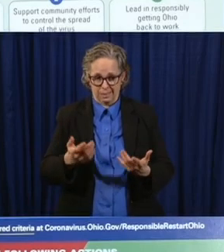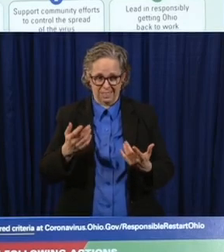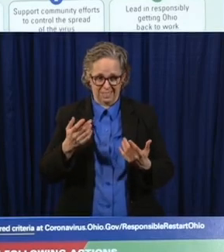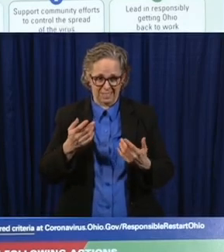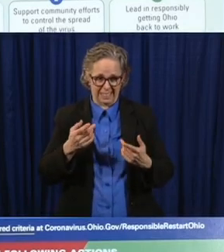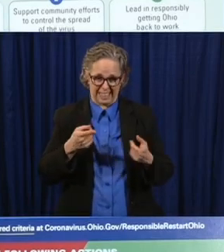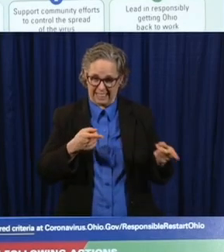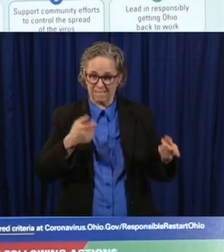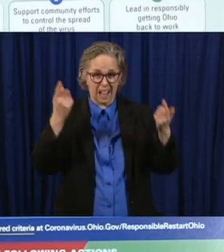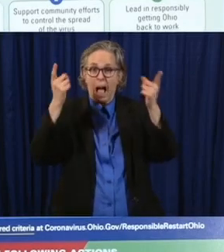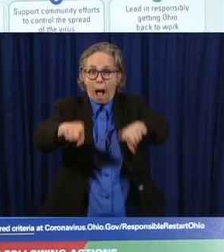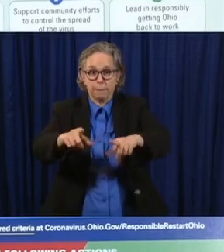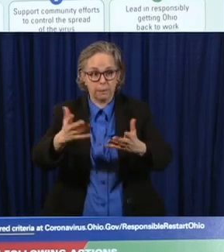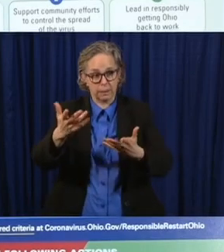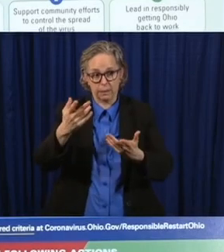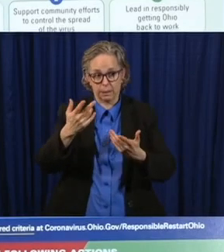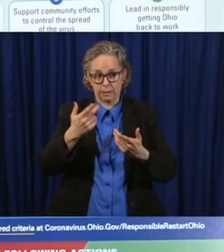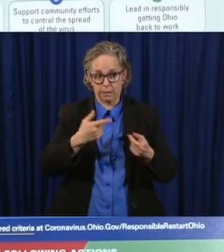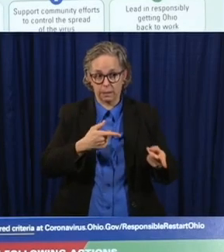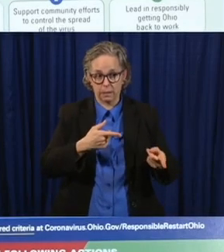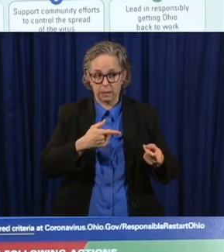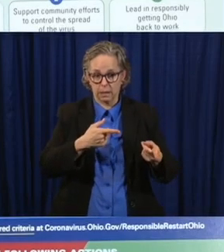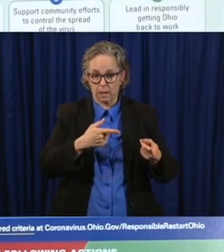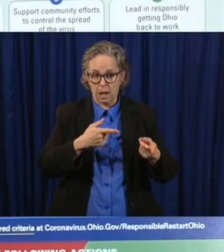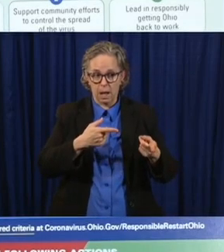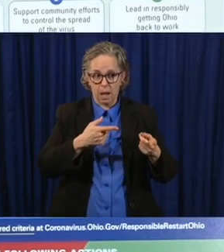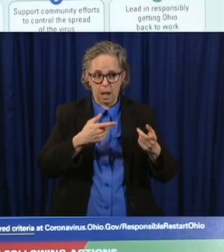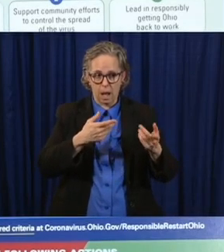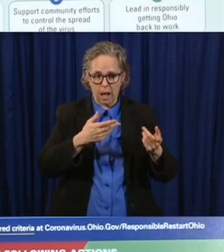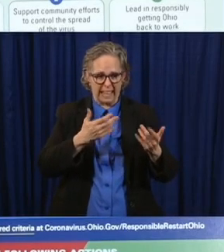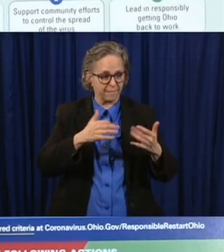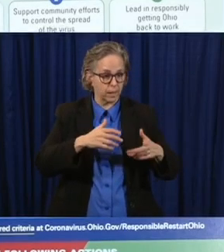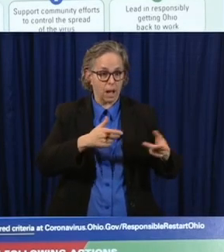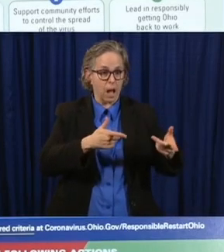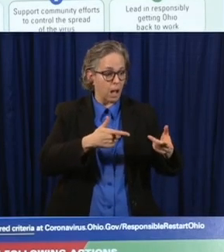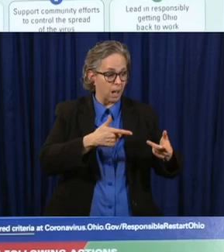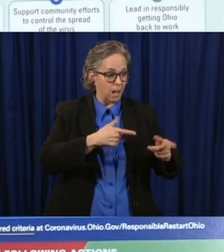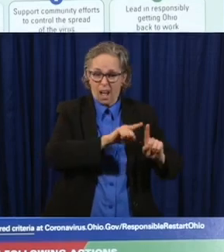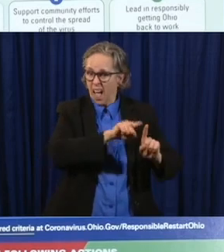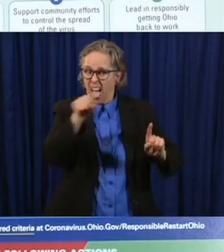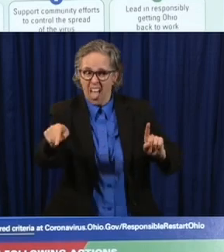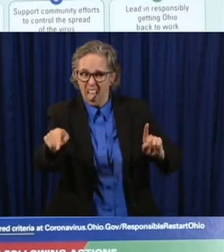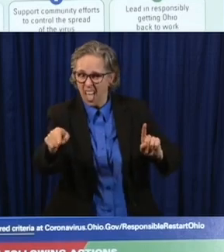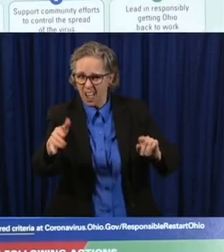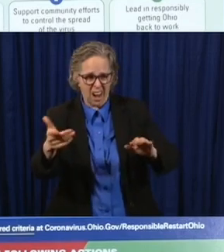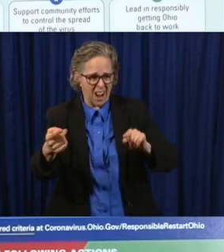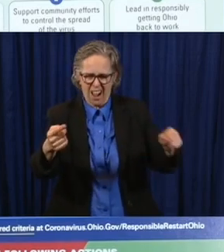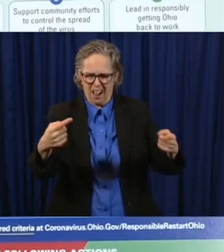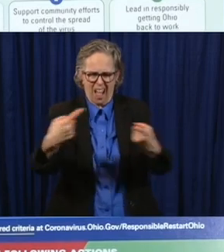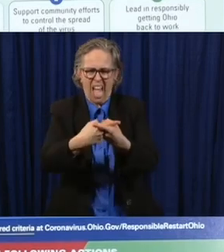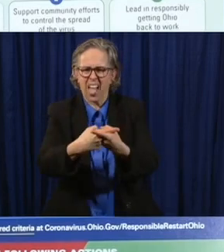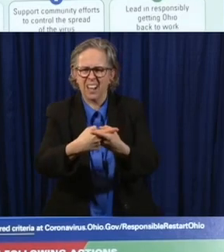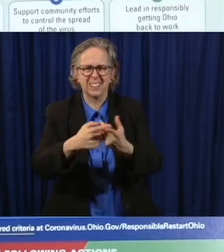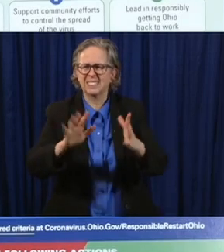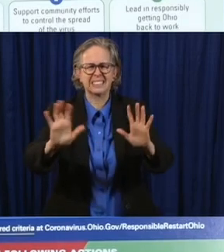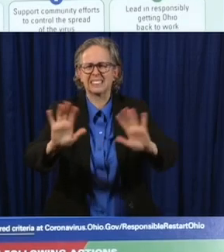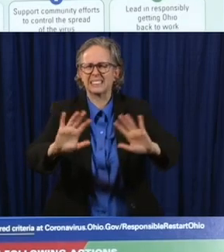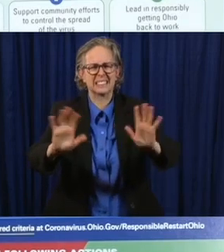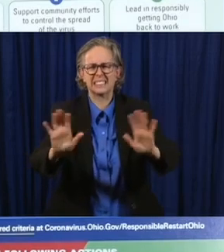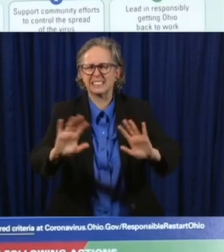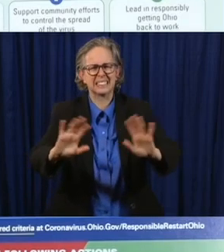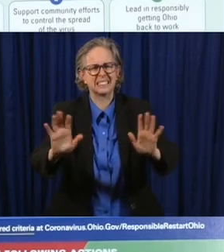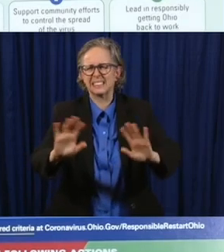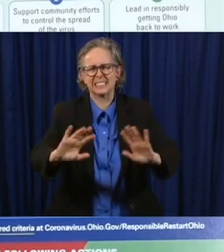lives 2 miles over in another one, them going and doing that in one area, it would be